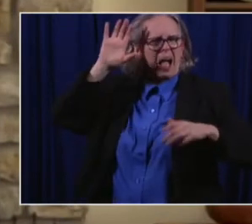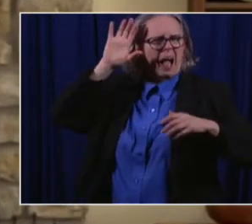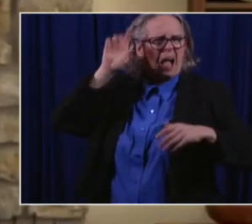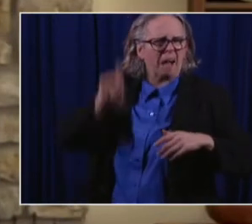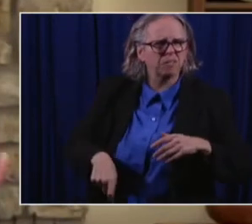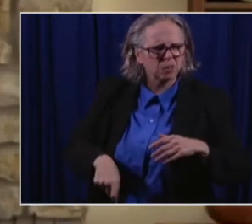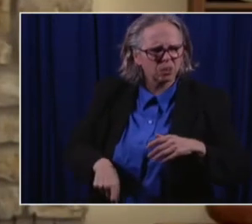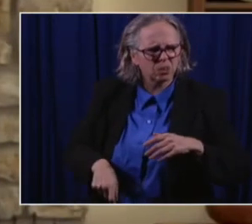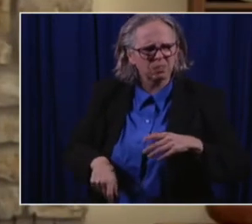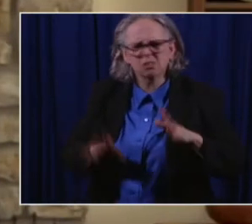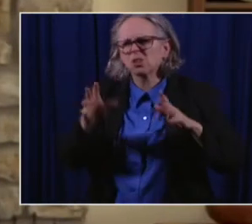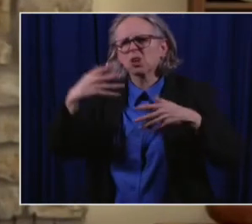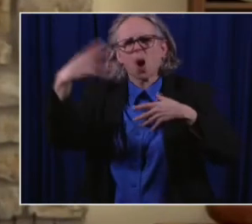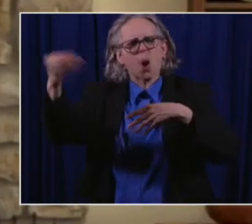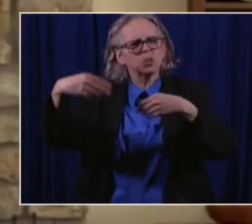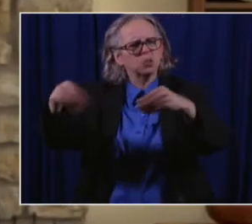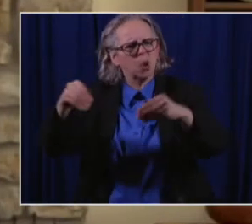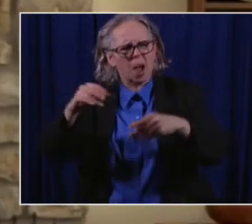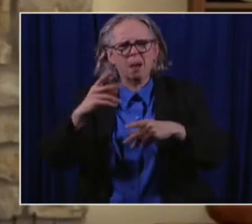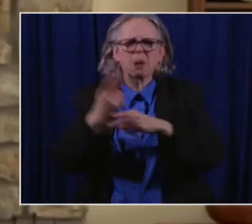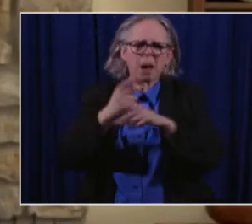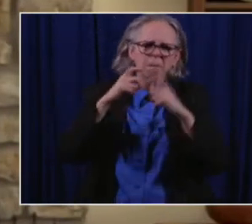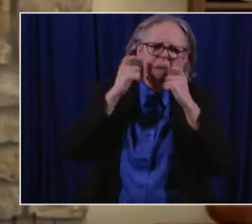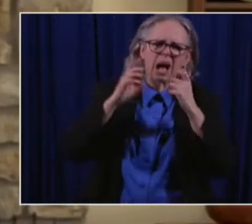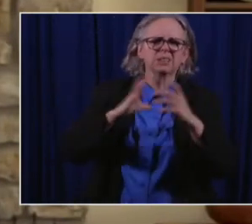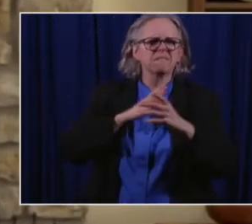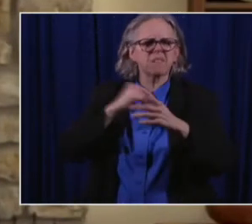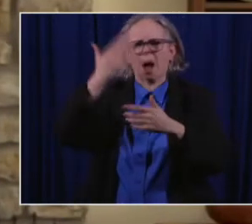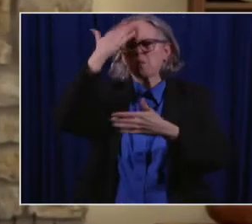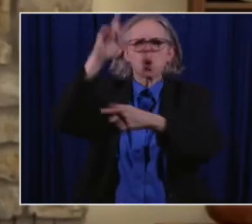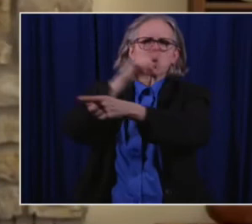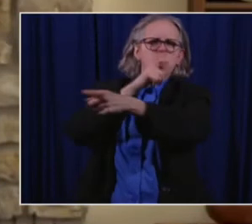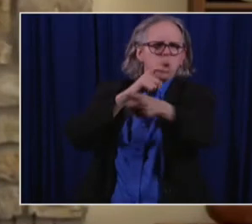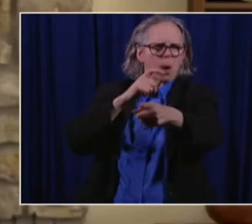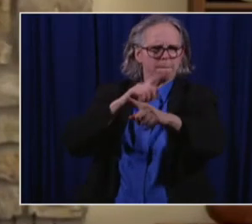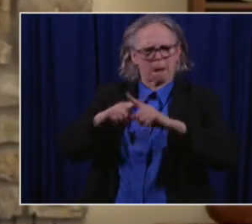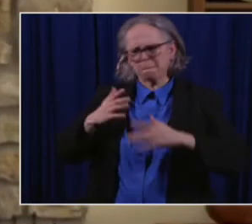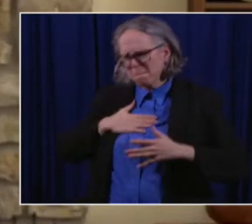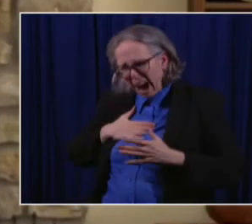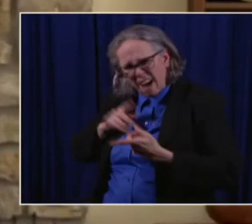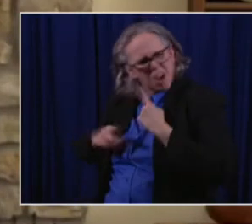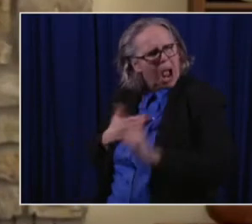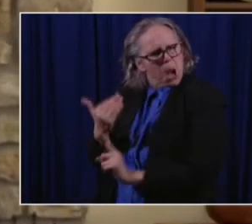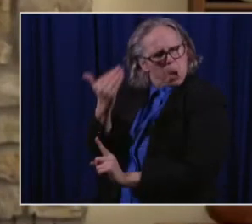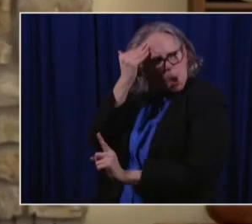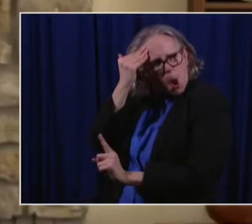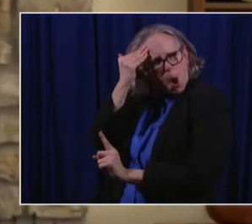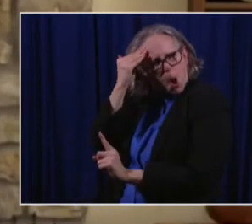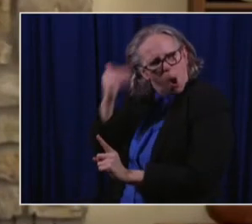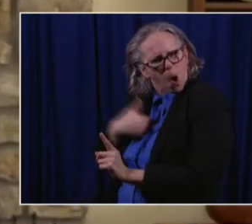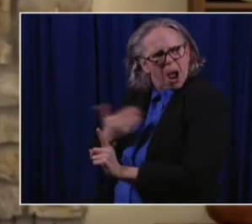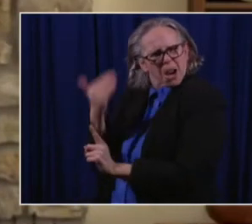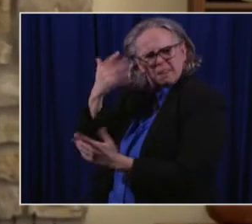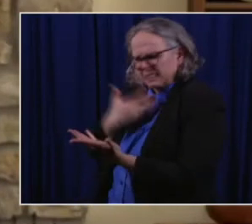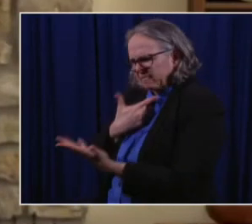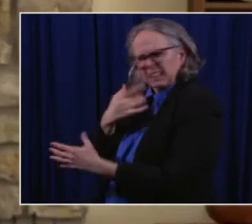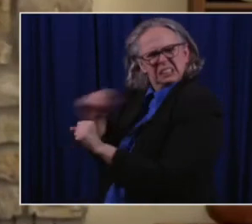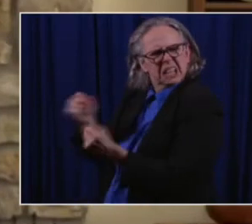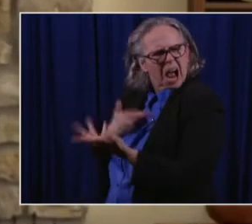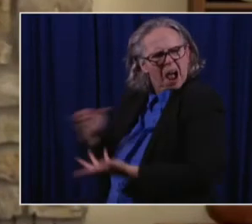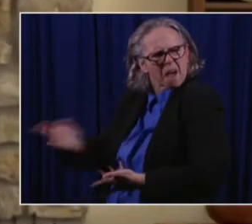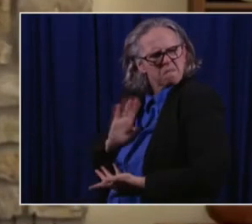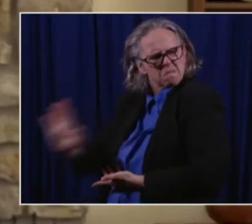on because I'm going to see strangers. But if I'm with somebody close to me, that's probably